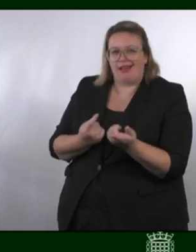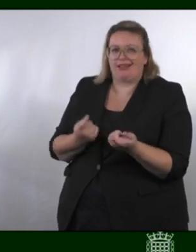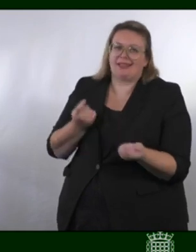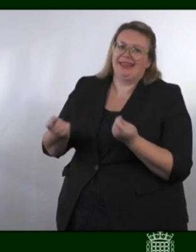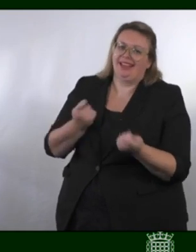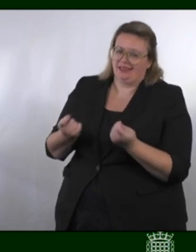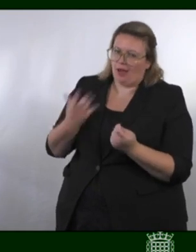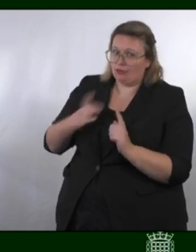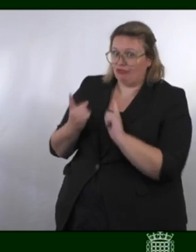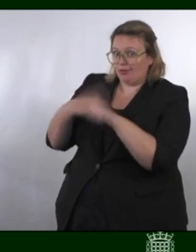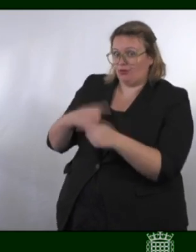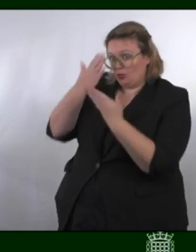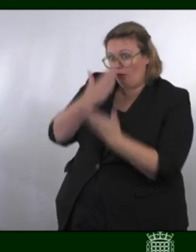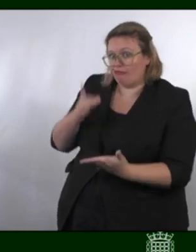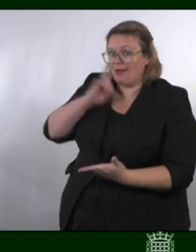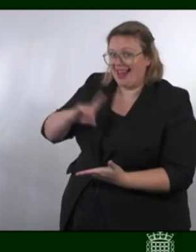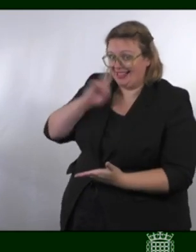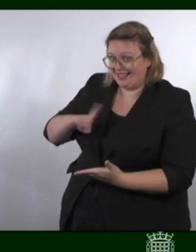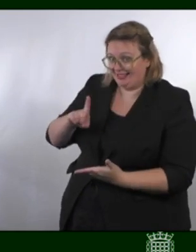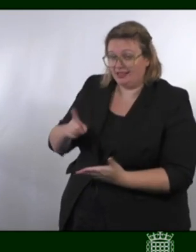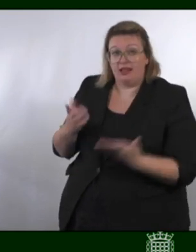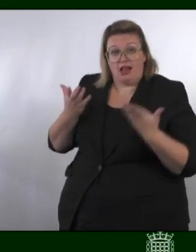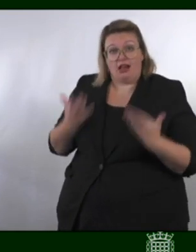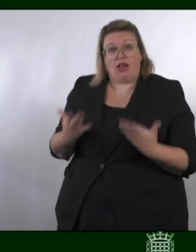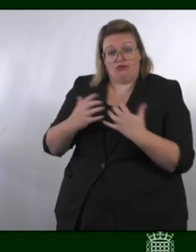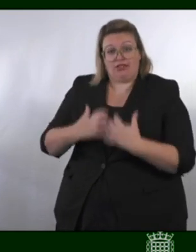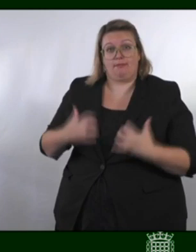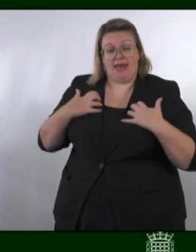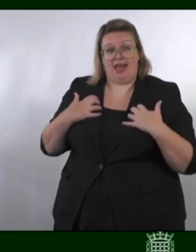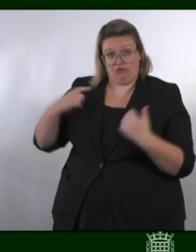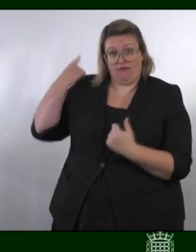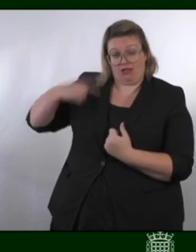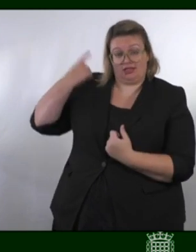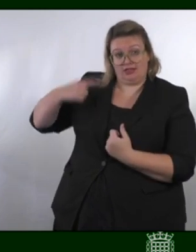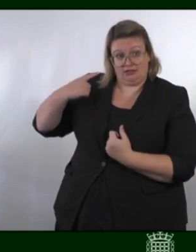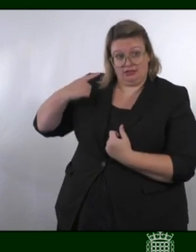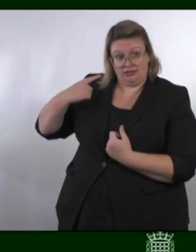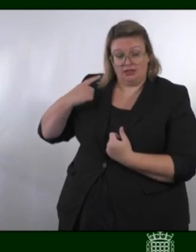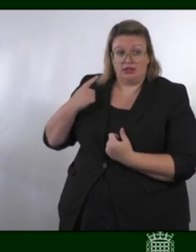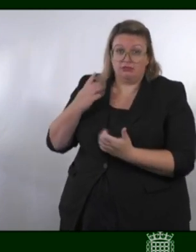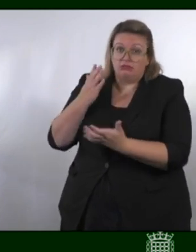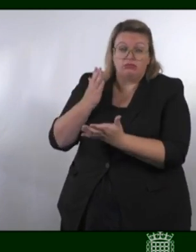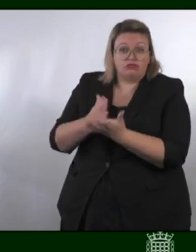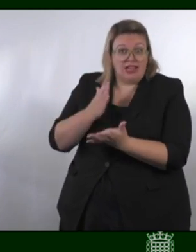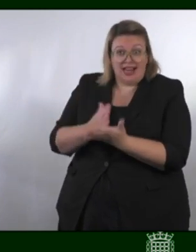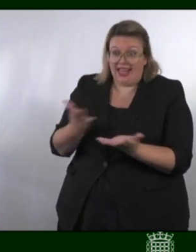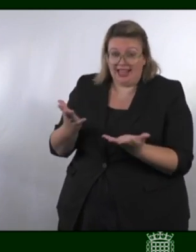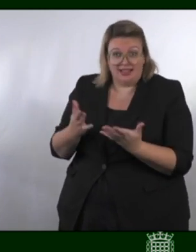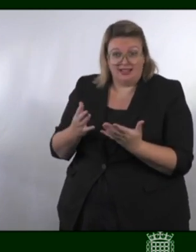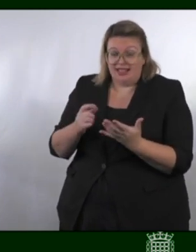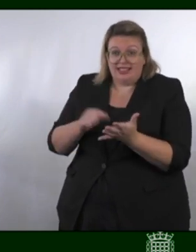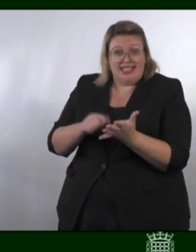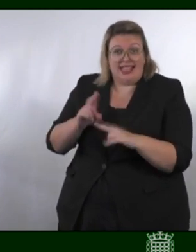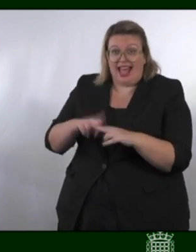the current Mayor of London had effectively bankrupted TfL before coronavirus had even